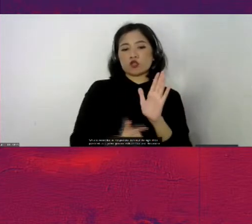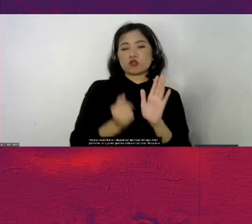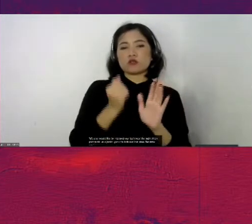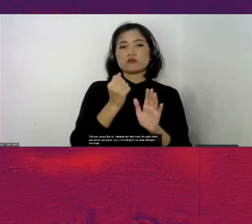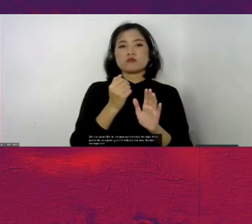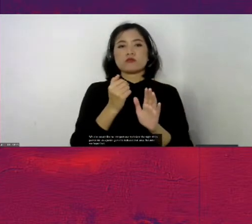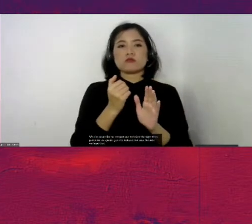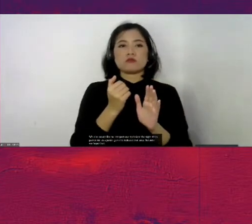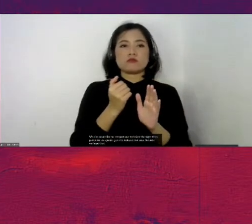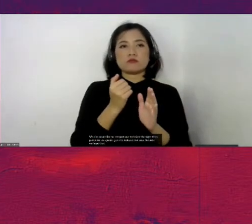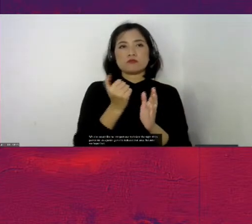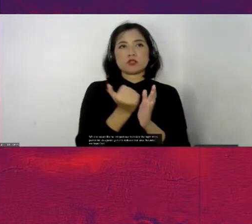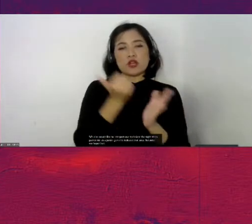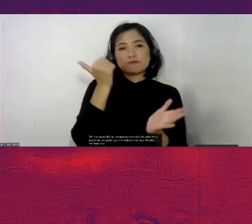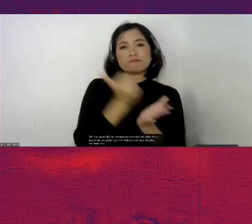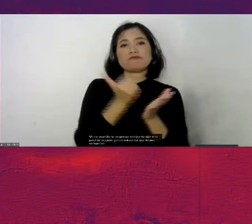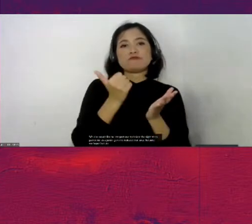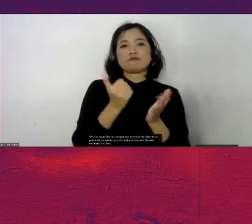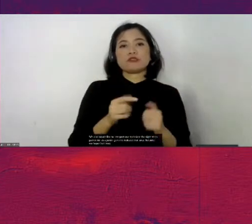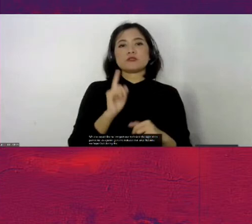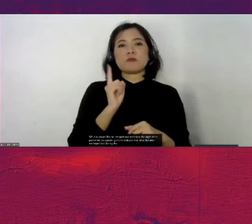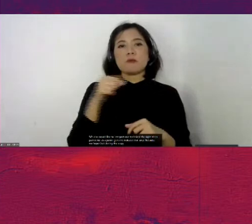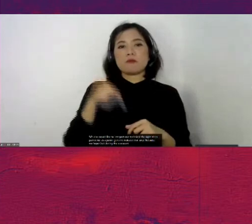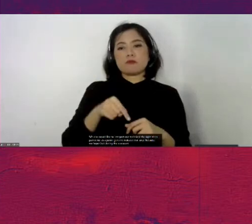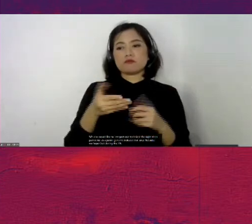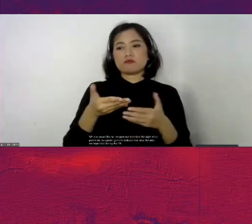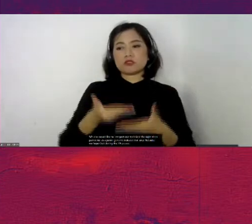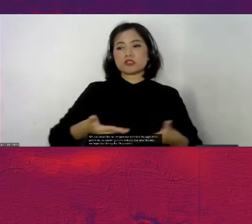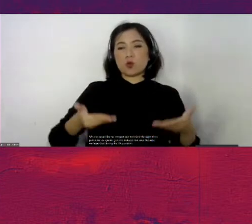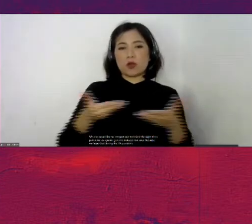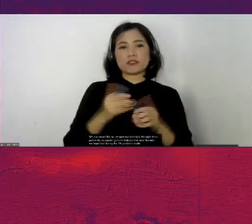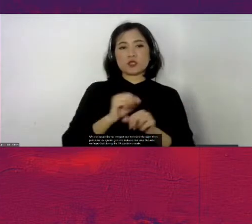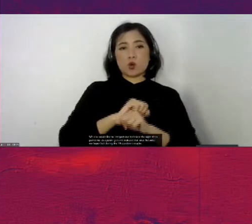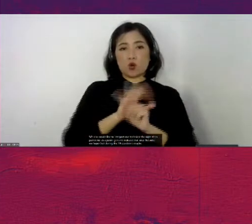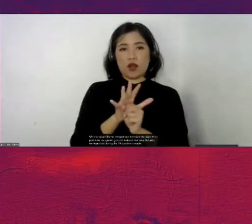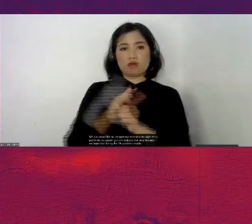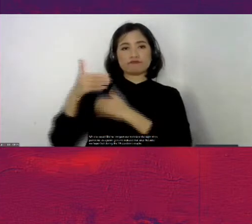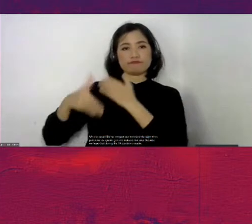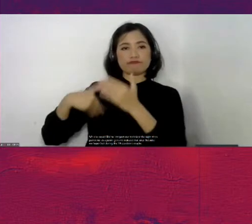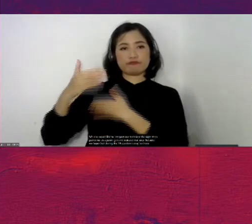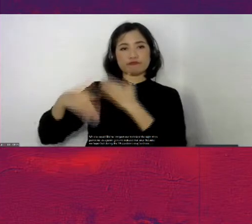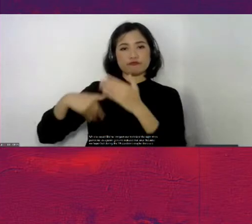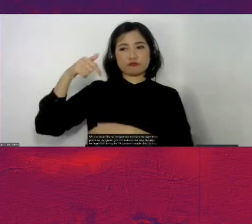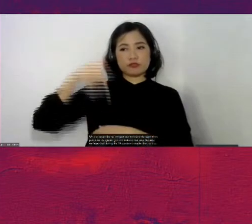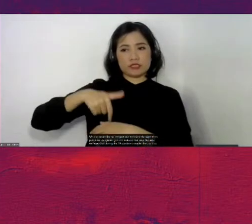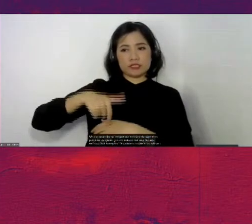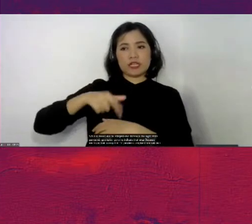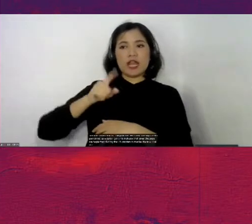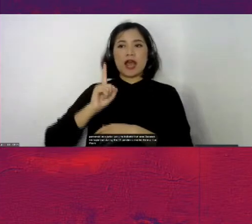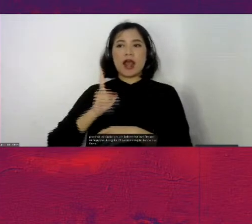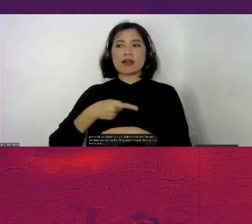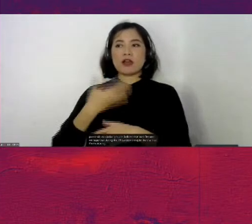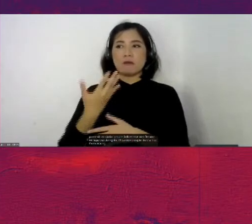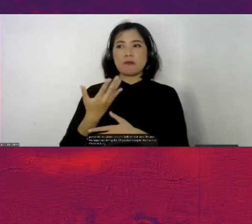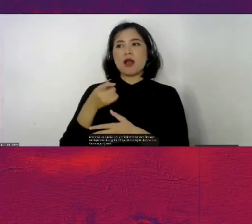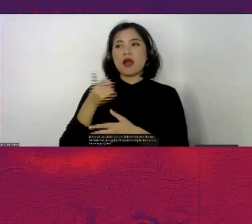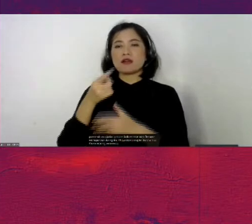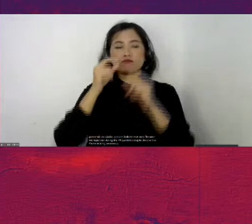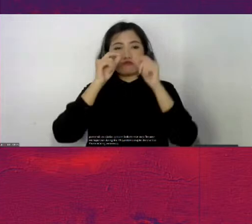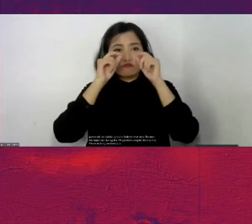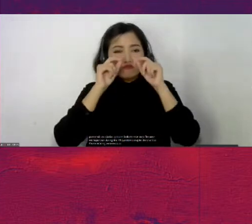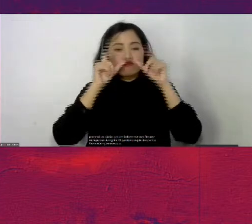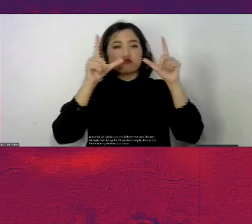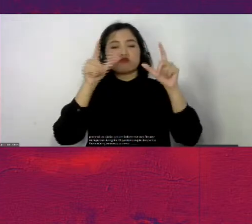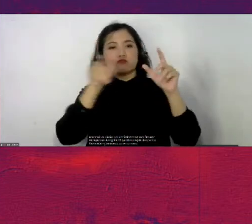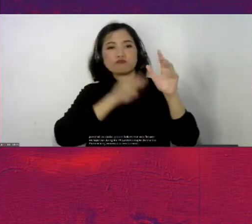that during the COVID-19 pandemic, maybe there will be the increasing awareness on